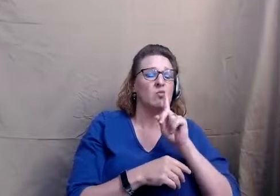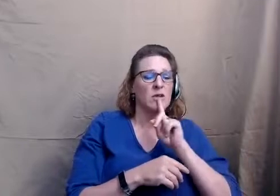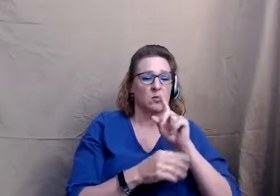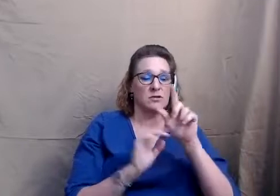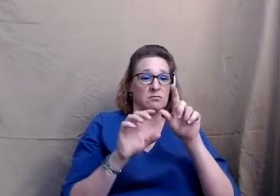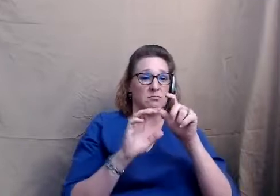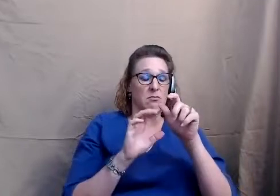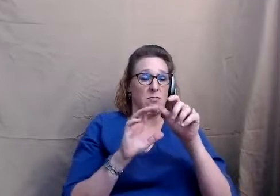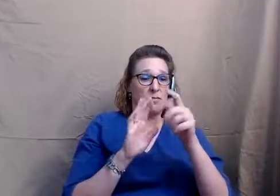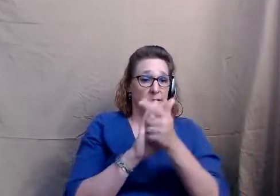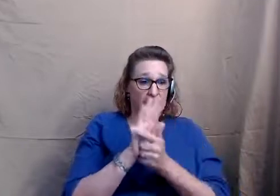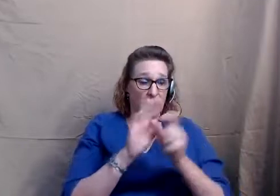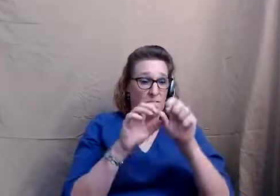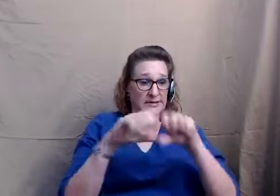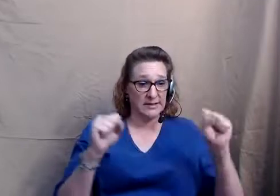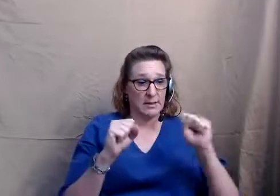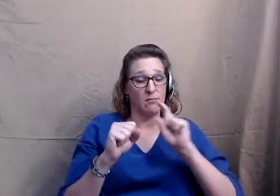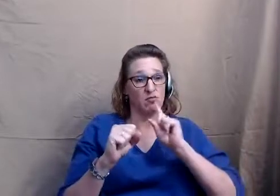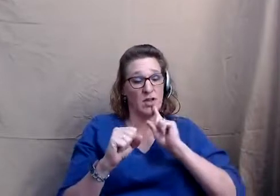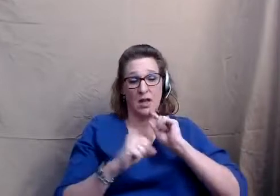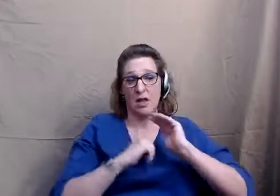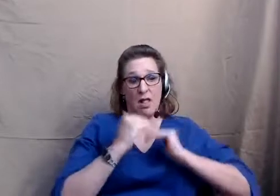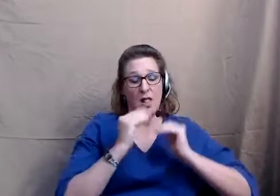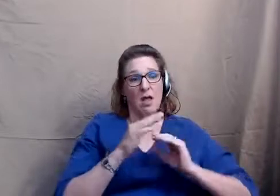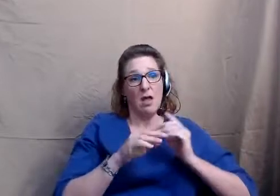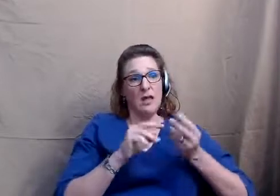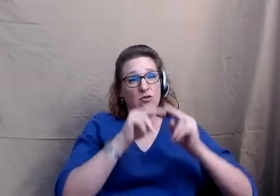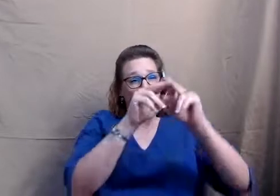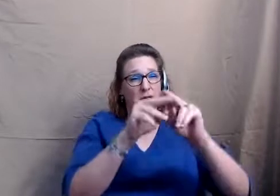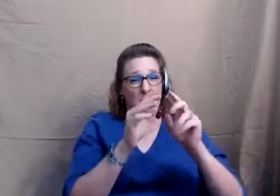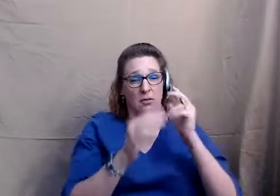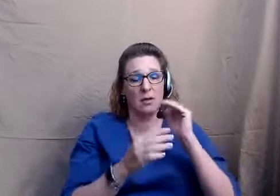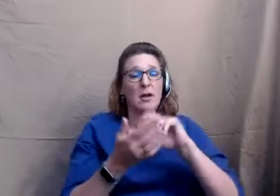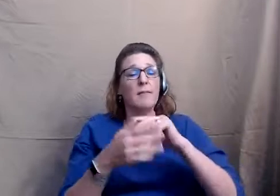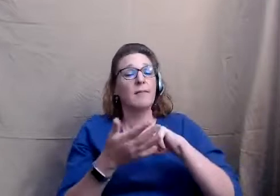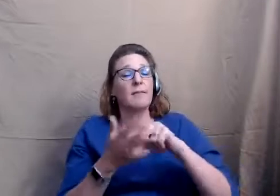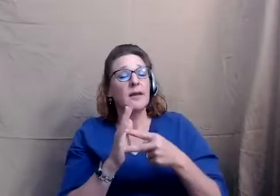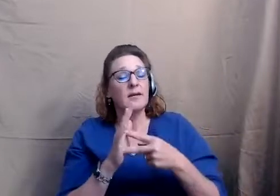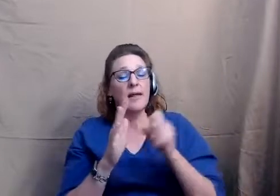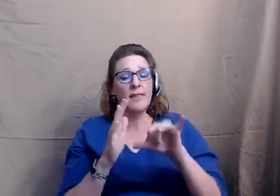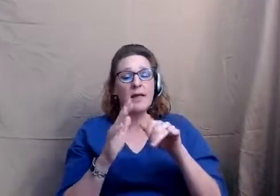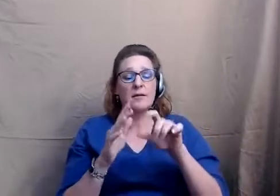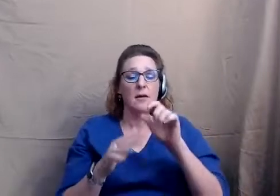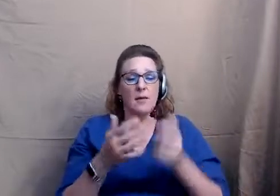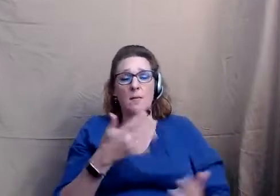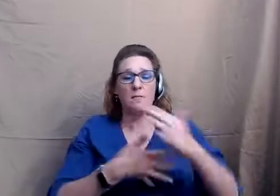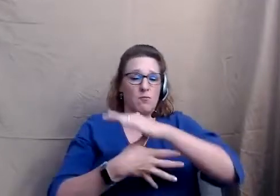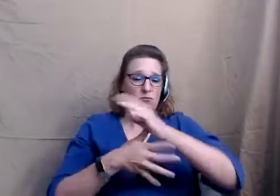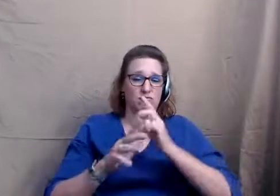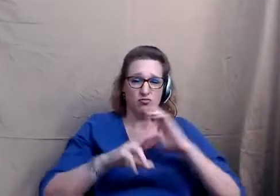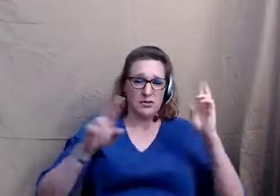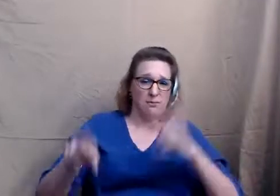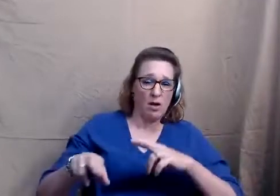system. Stakes out the federal government's position that criminalization should be the primary response to intimate